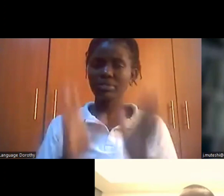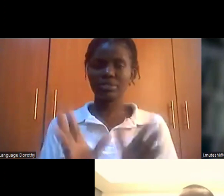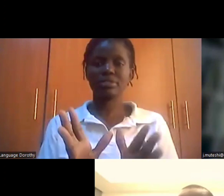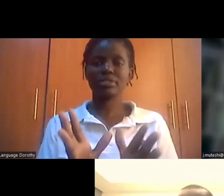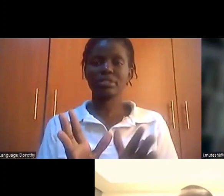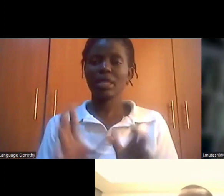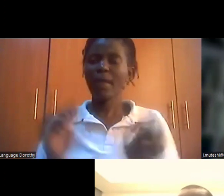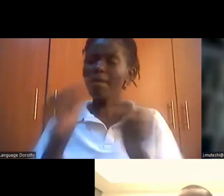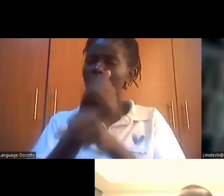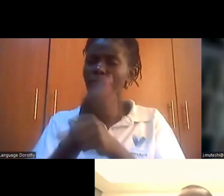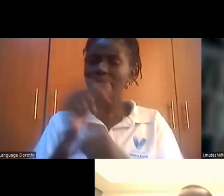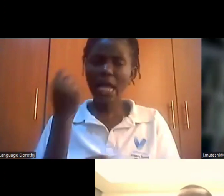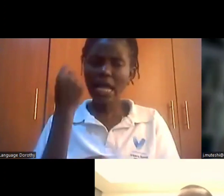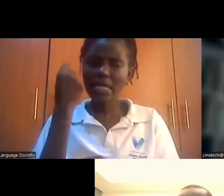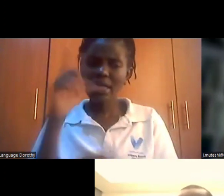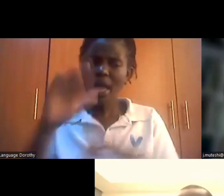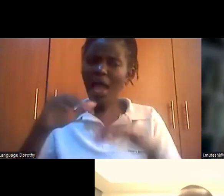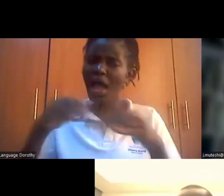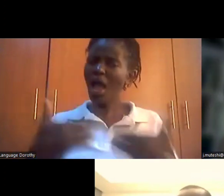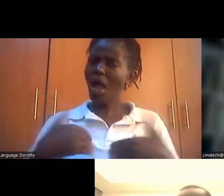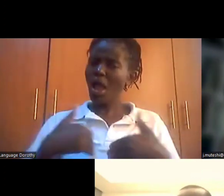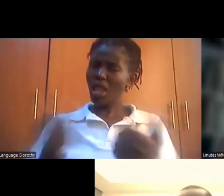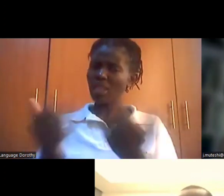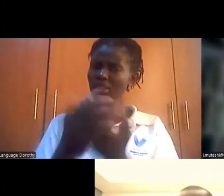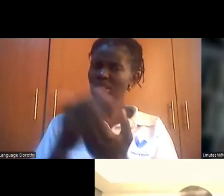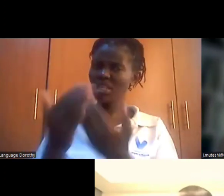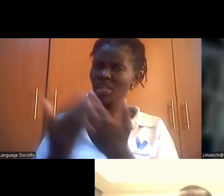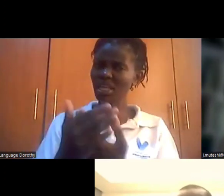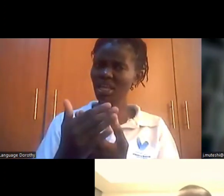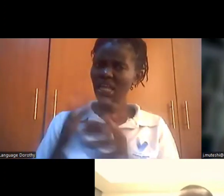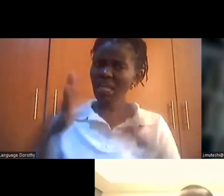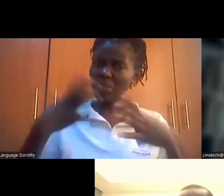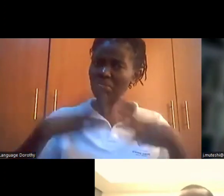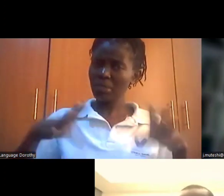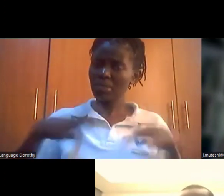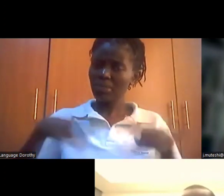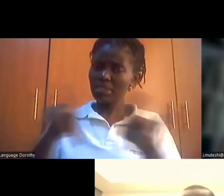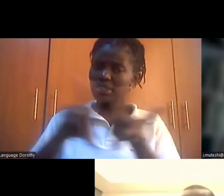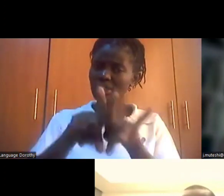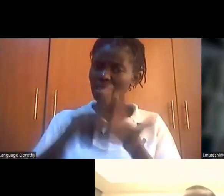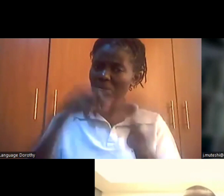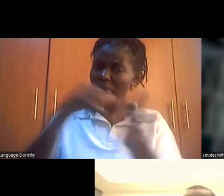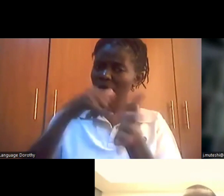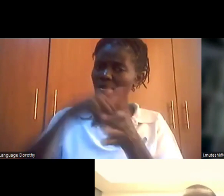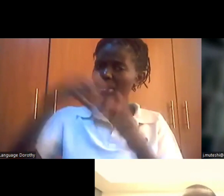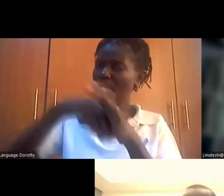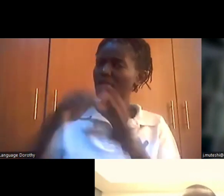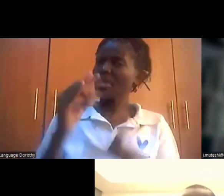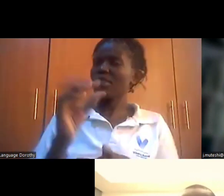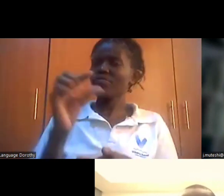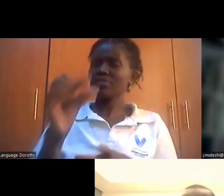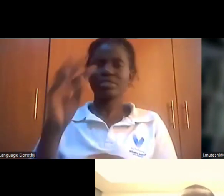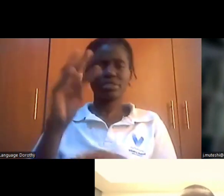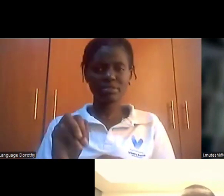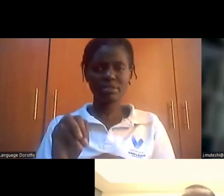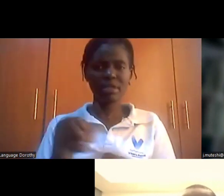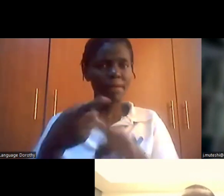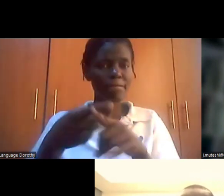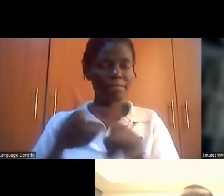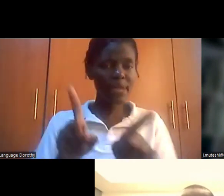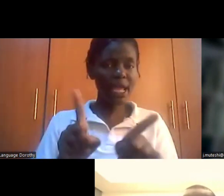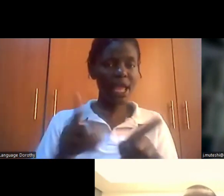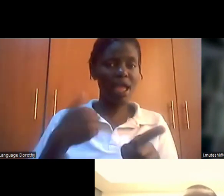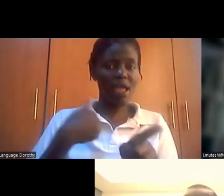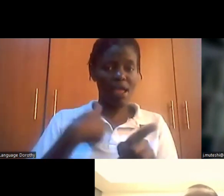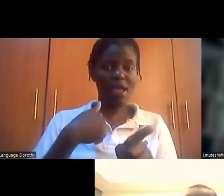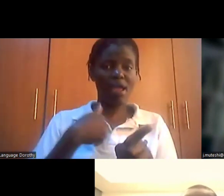how healthcare providers were involved in cutting. But of course, the data, especially the data from the area of the county